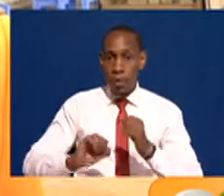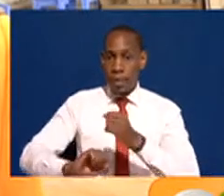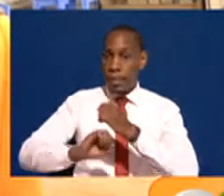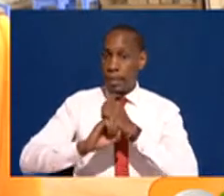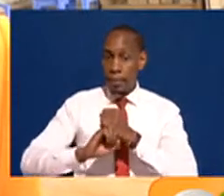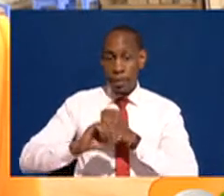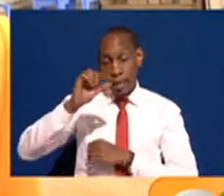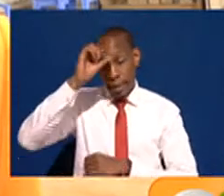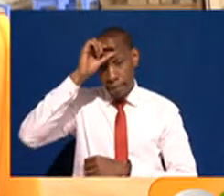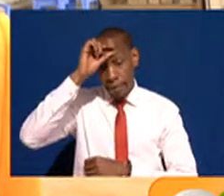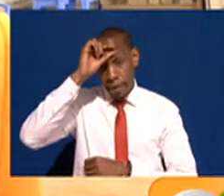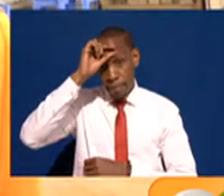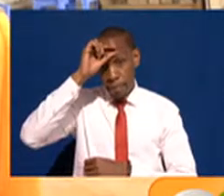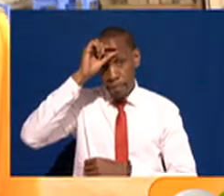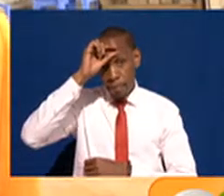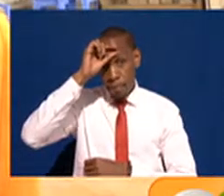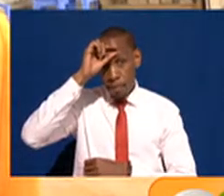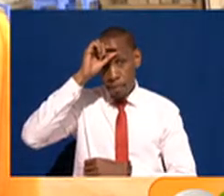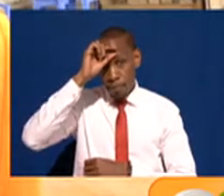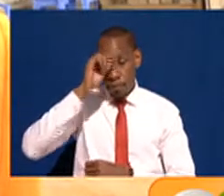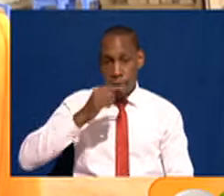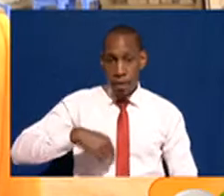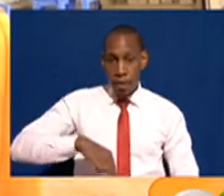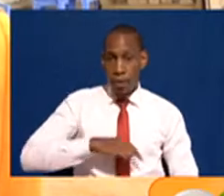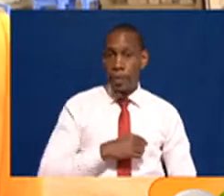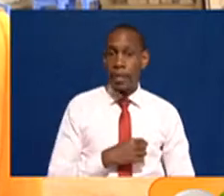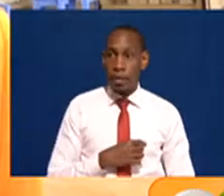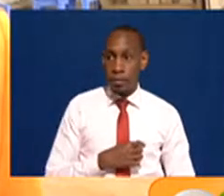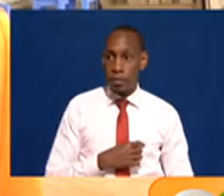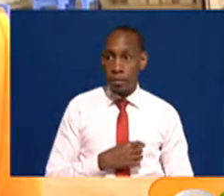support from the government, we are going to